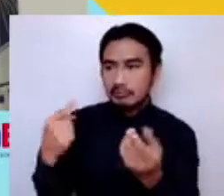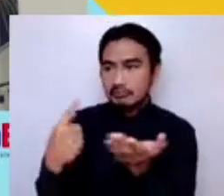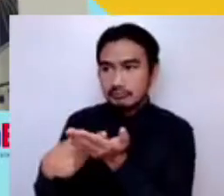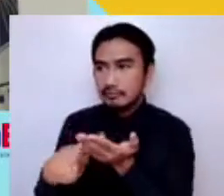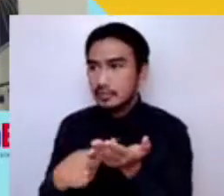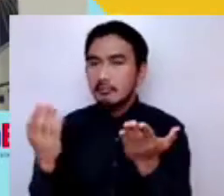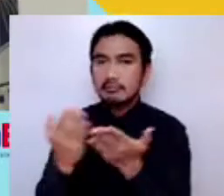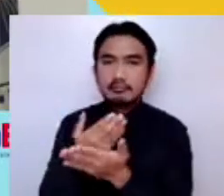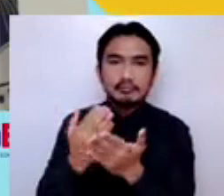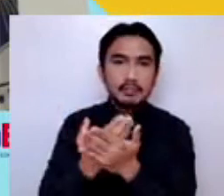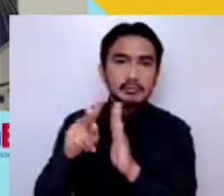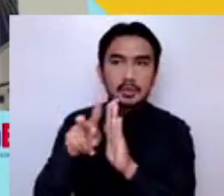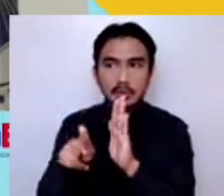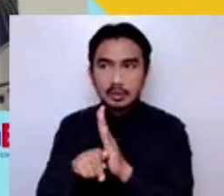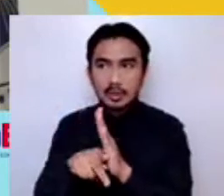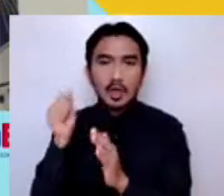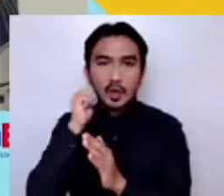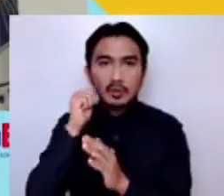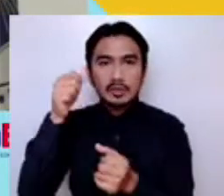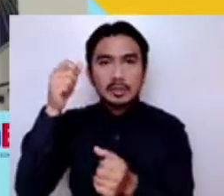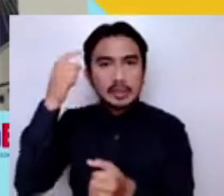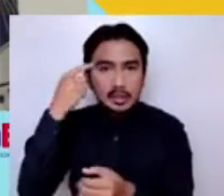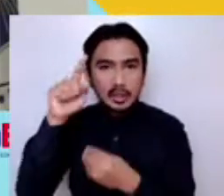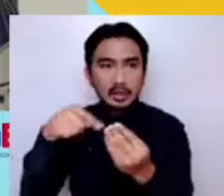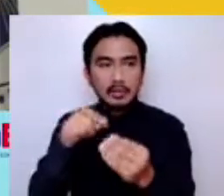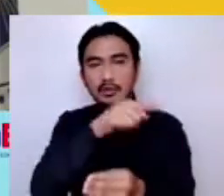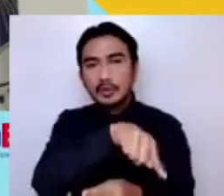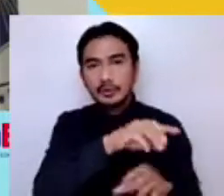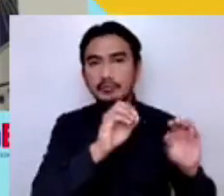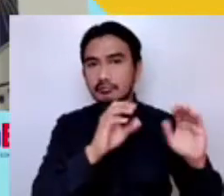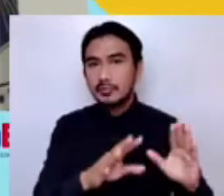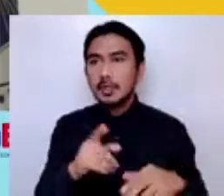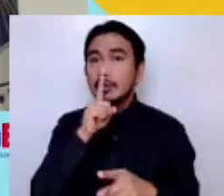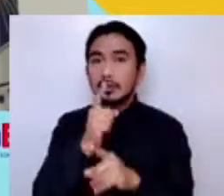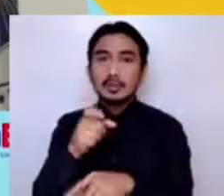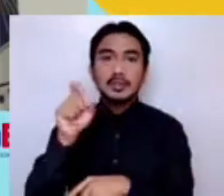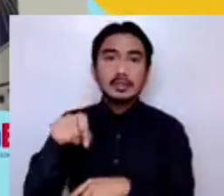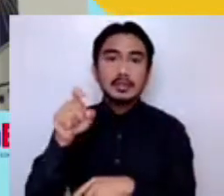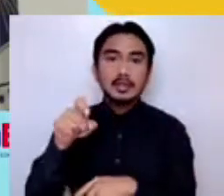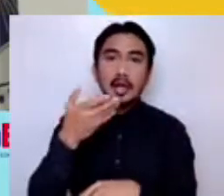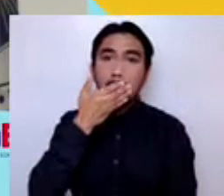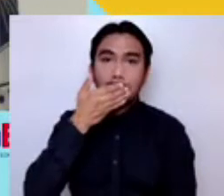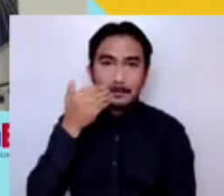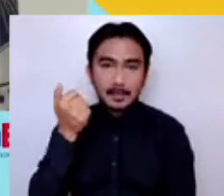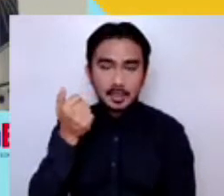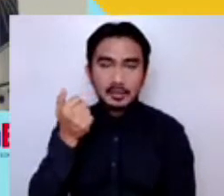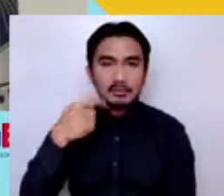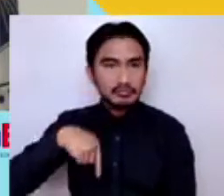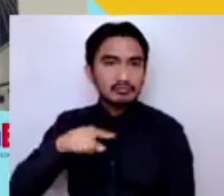and mechanisms to make sure that you will be the best in what you do, and that is